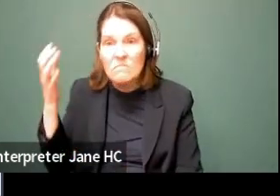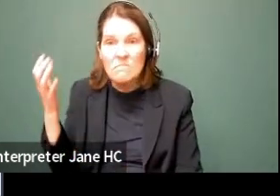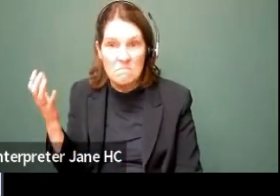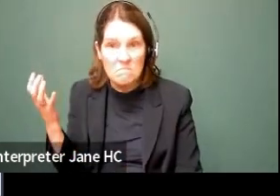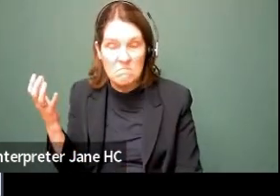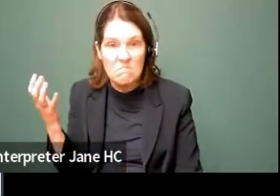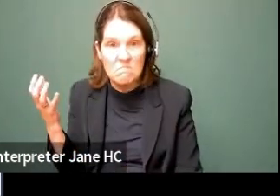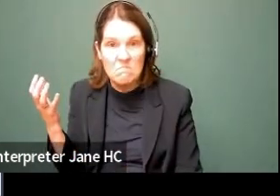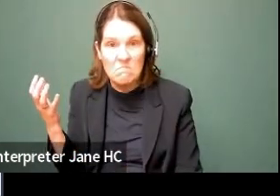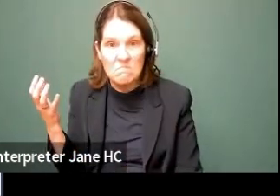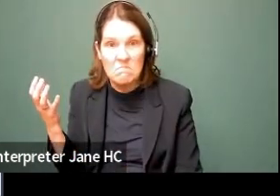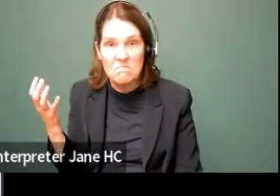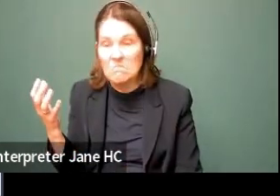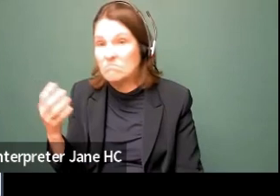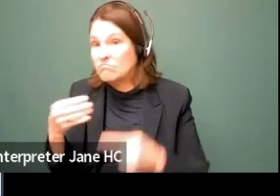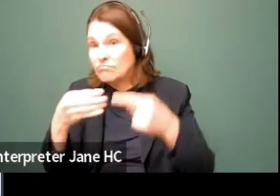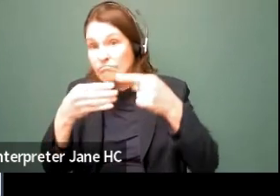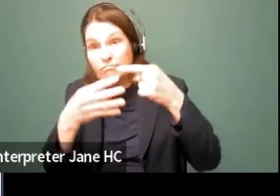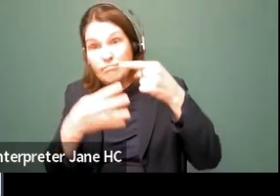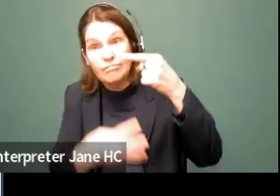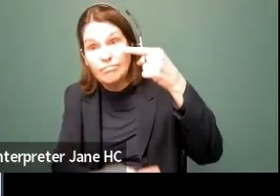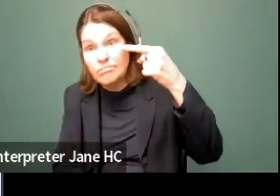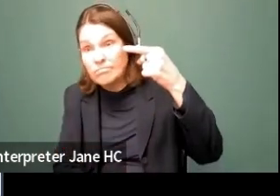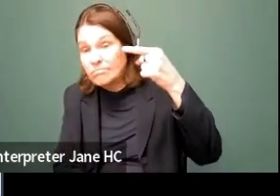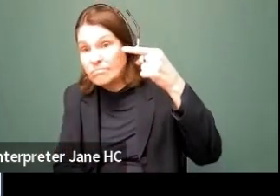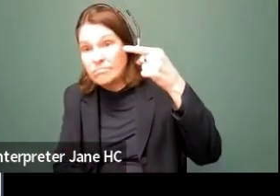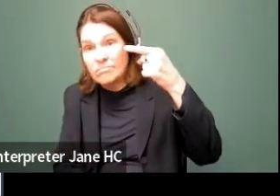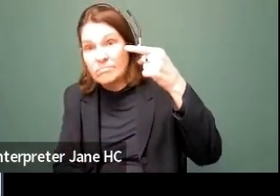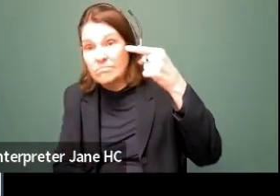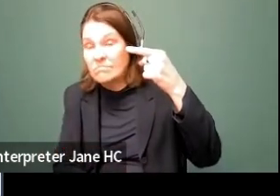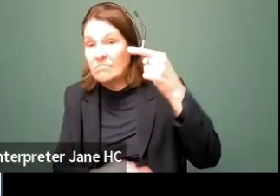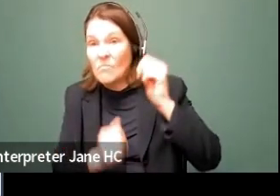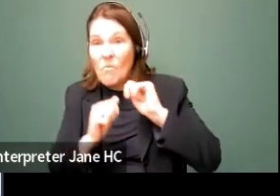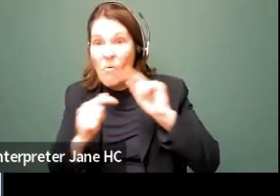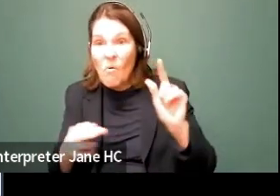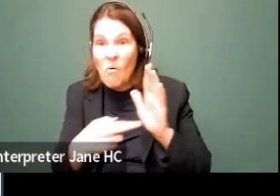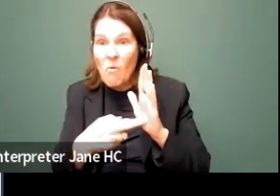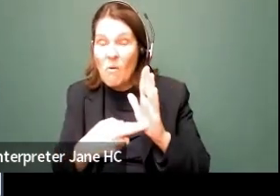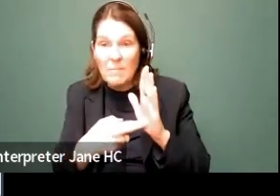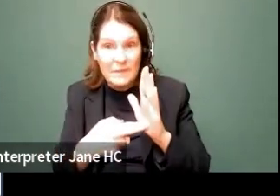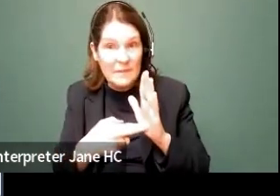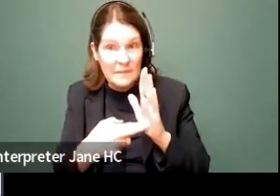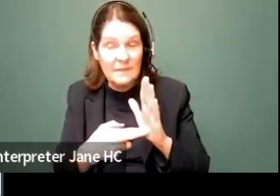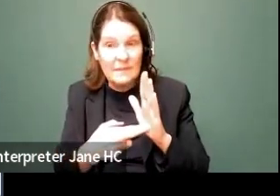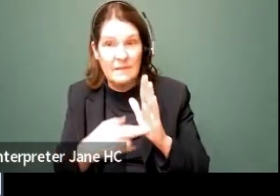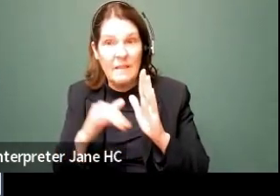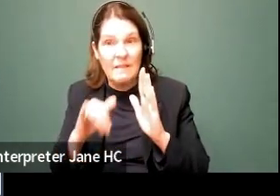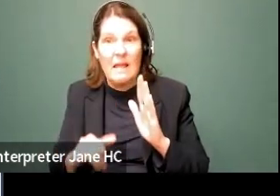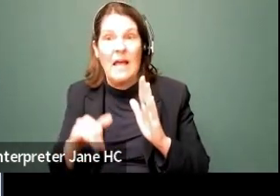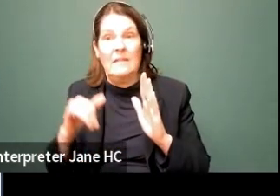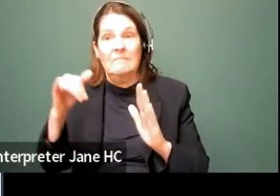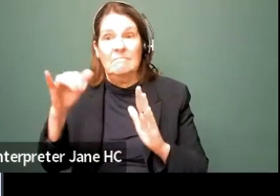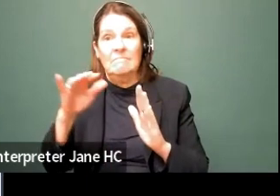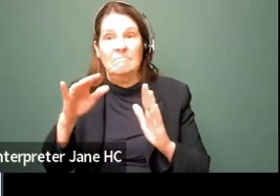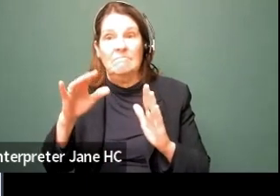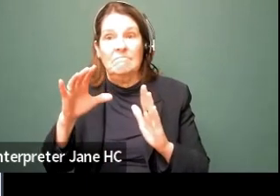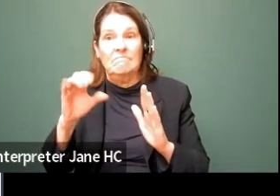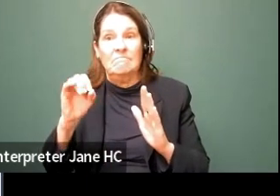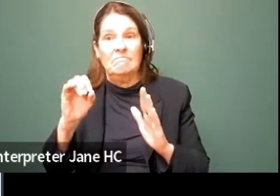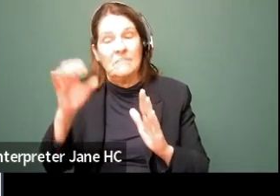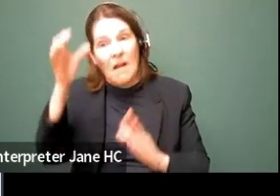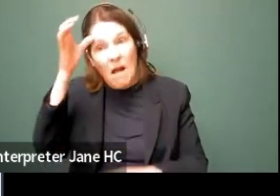we would get an entire listing of the representatives in Concord, broken